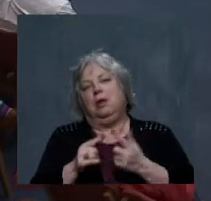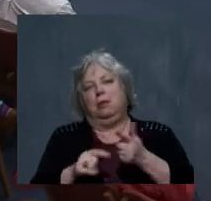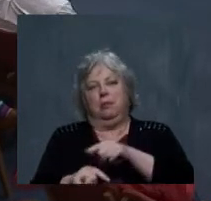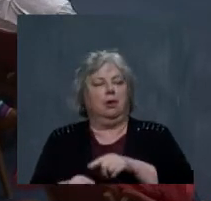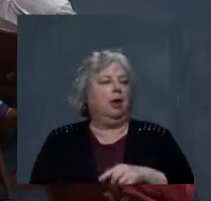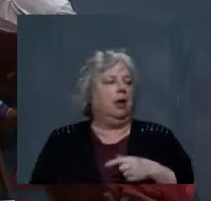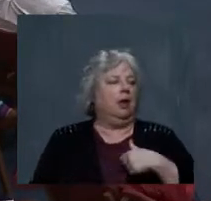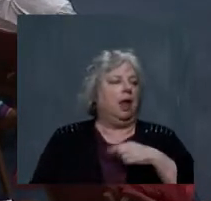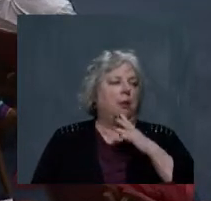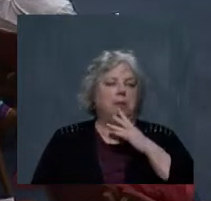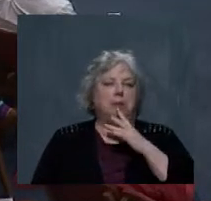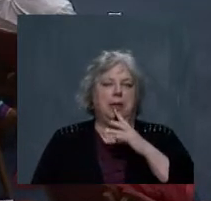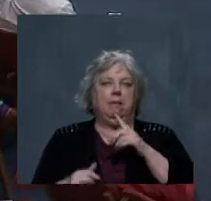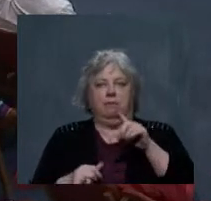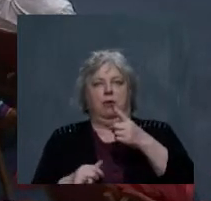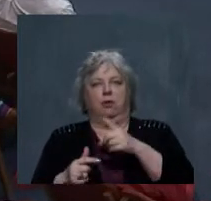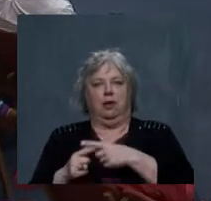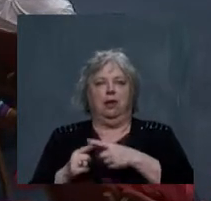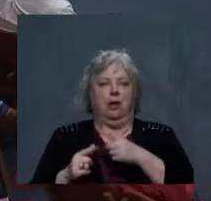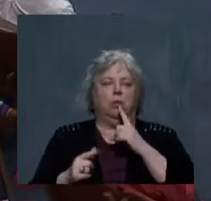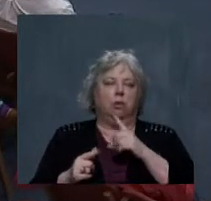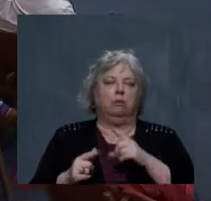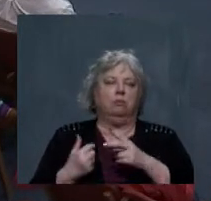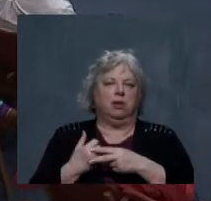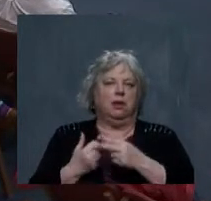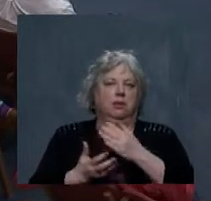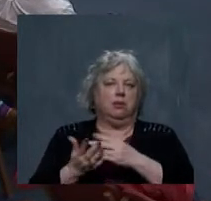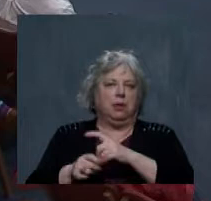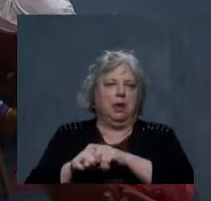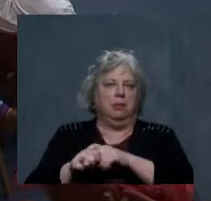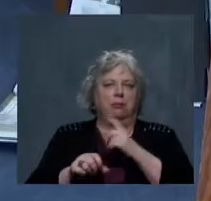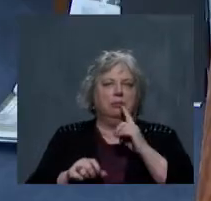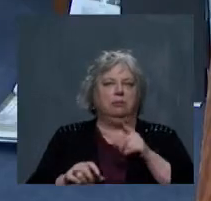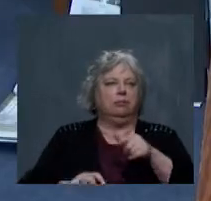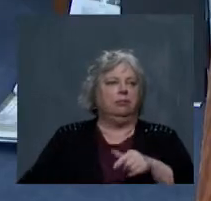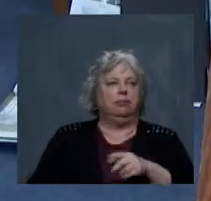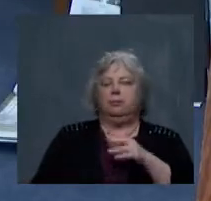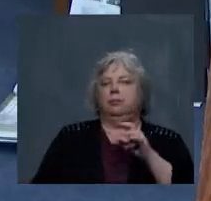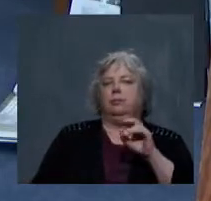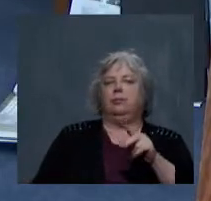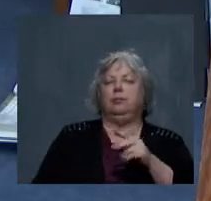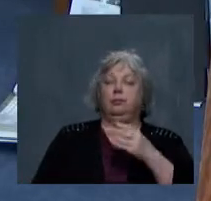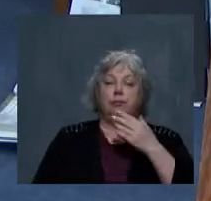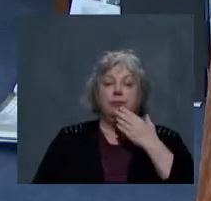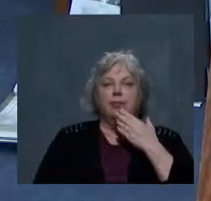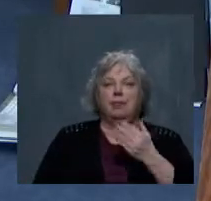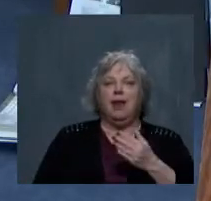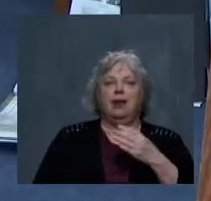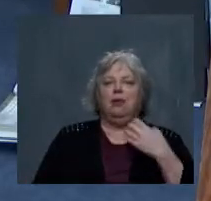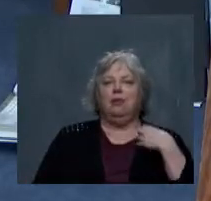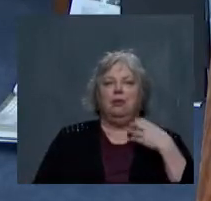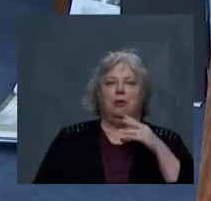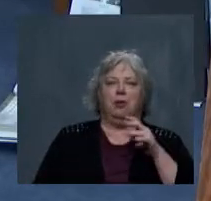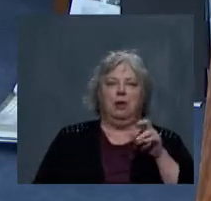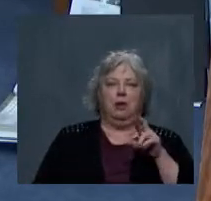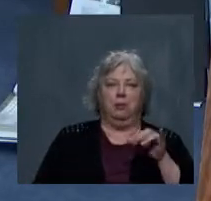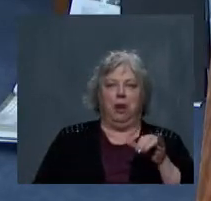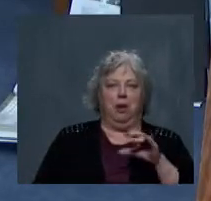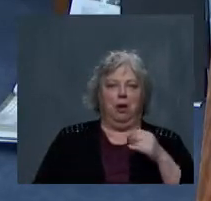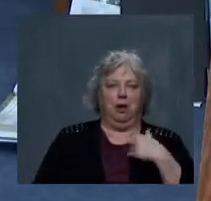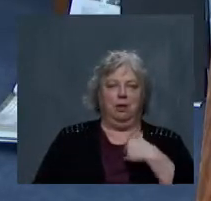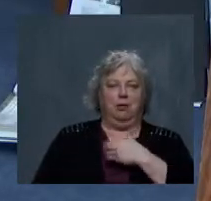we'll intersperse them when we have time. Okay. Good. Okay. Well, thank you, Chairman Berry, and the members